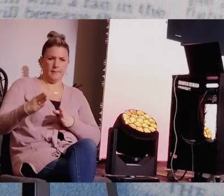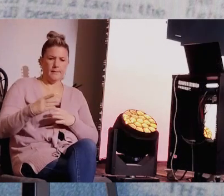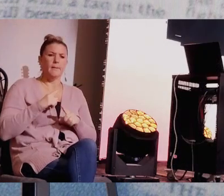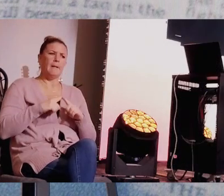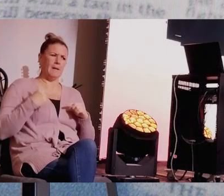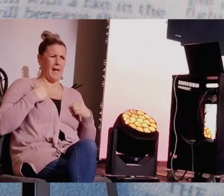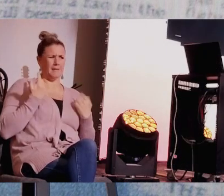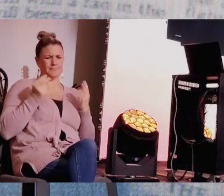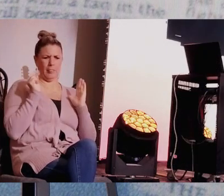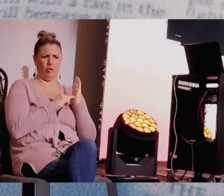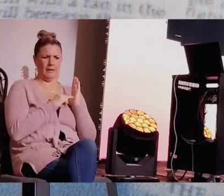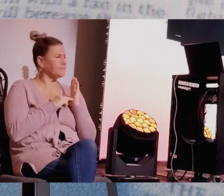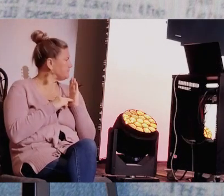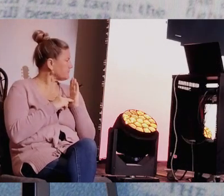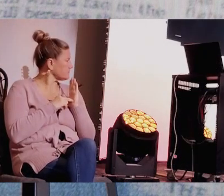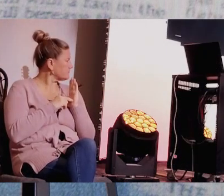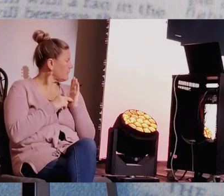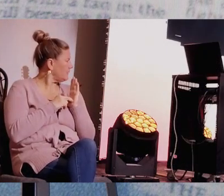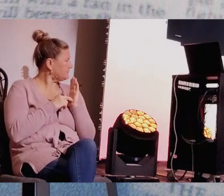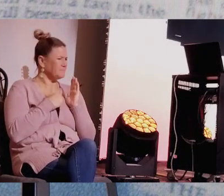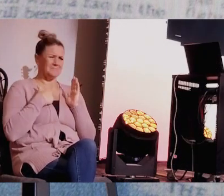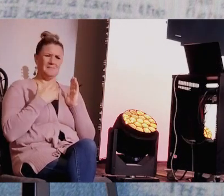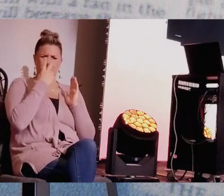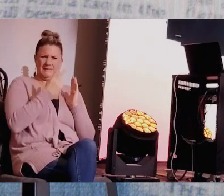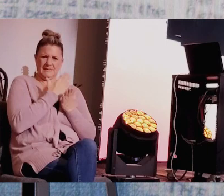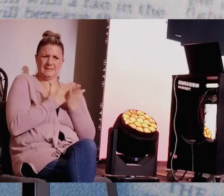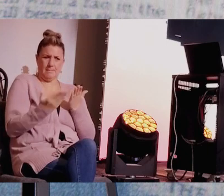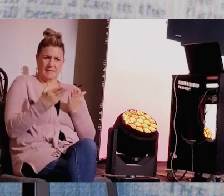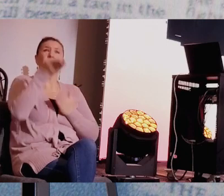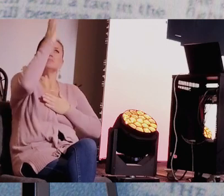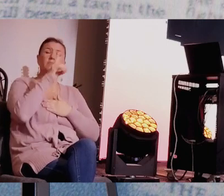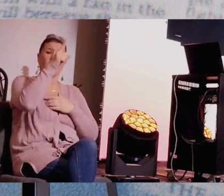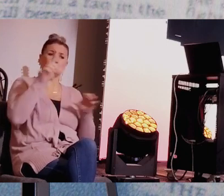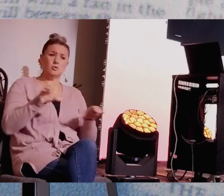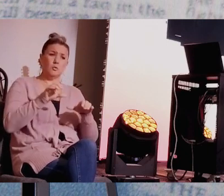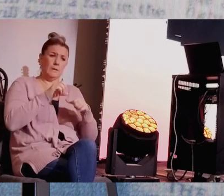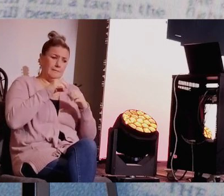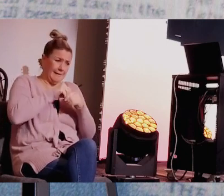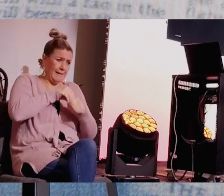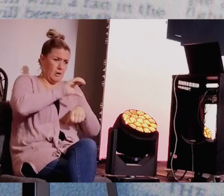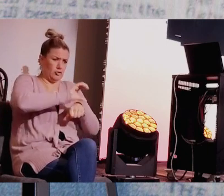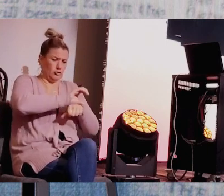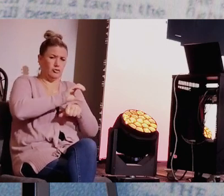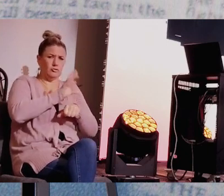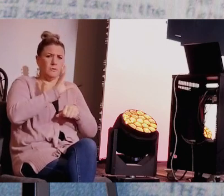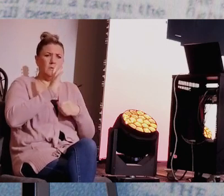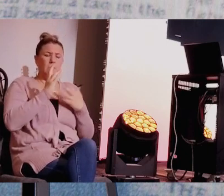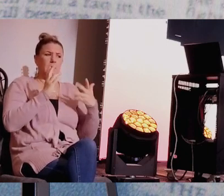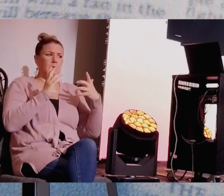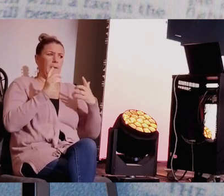But as I've been kind of looking at this, I'm seeing some things that God is doing in the body today. And I'm talking about those